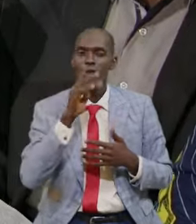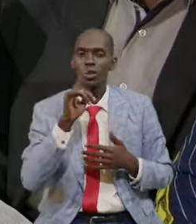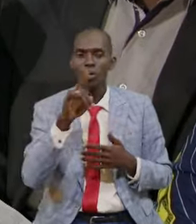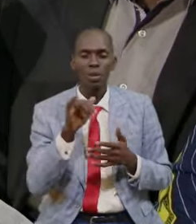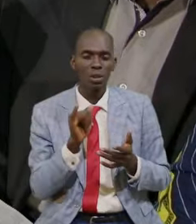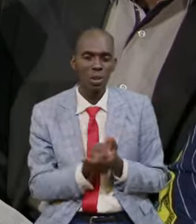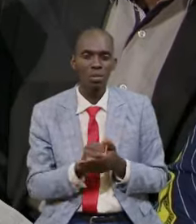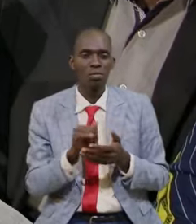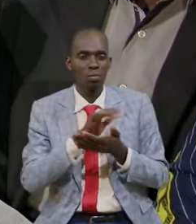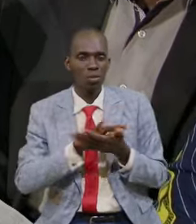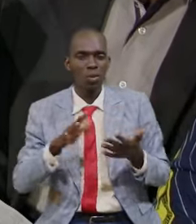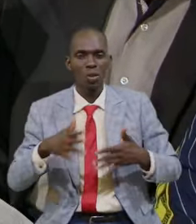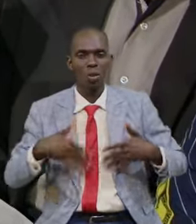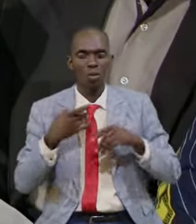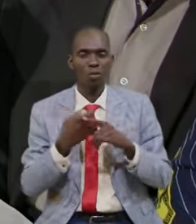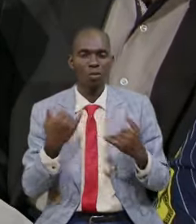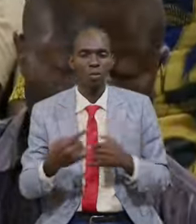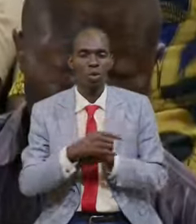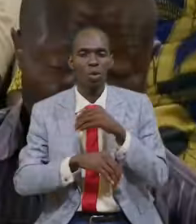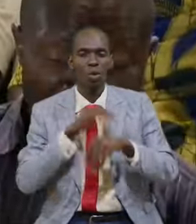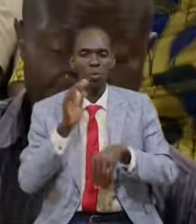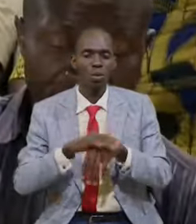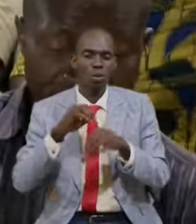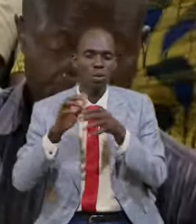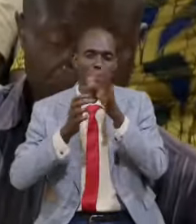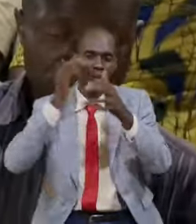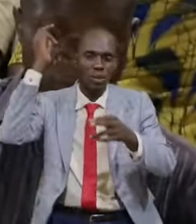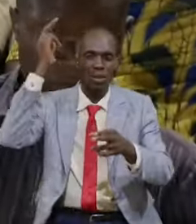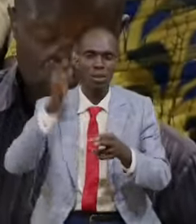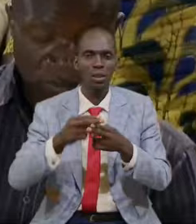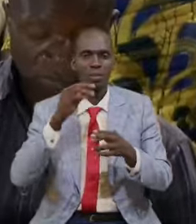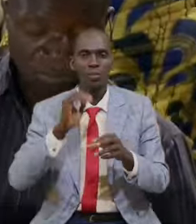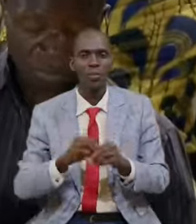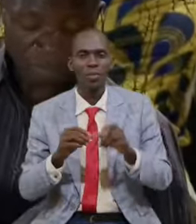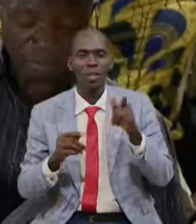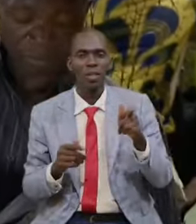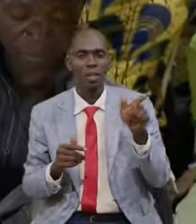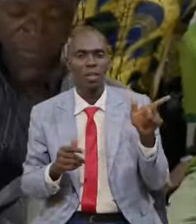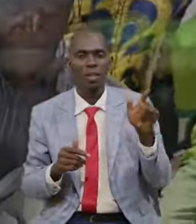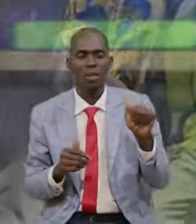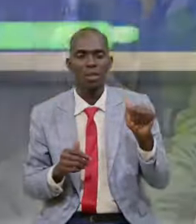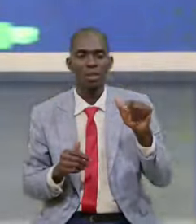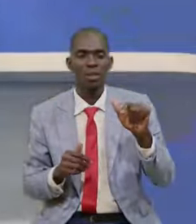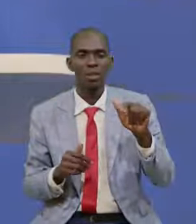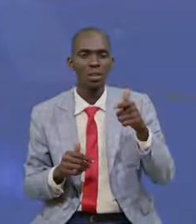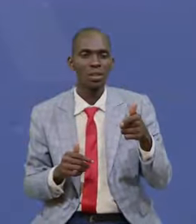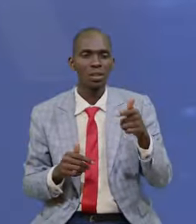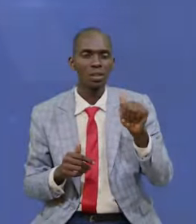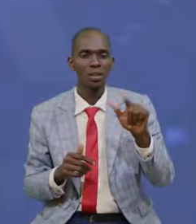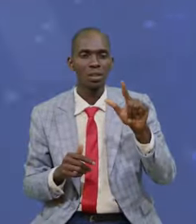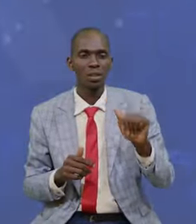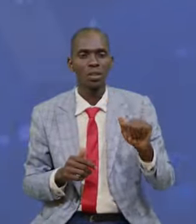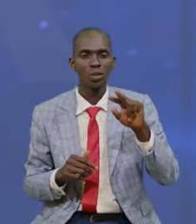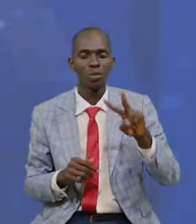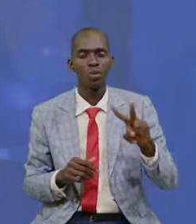today. Amen. In Galatians chapter 2, and I'm reading from verse 20,